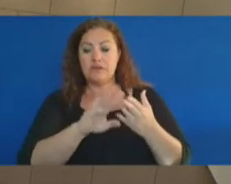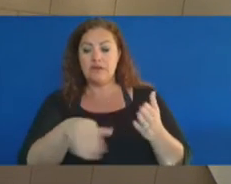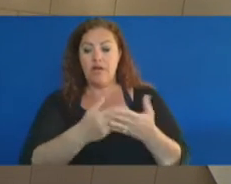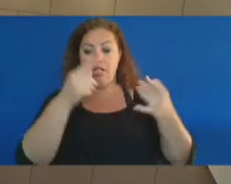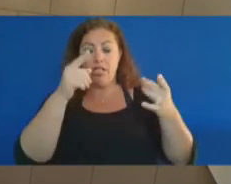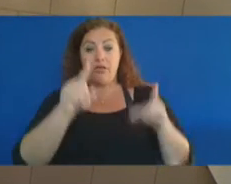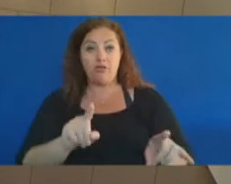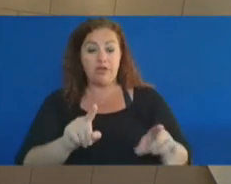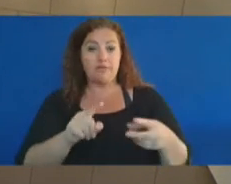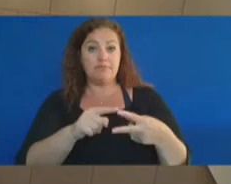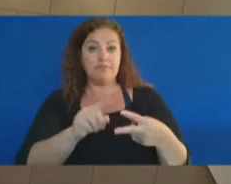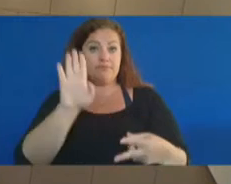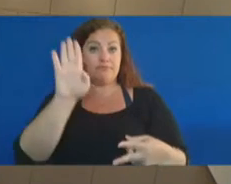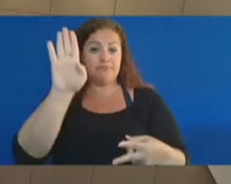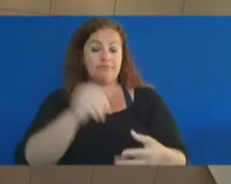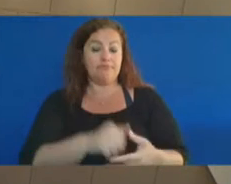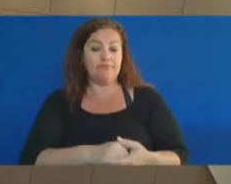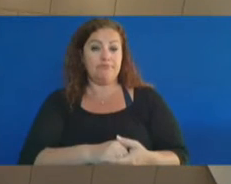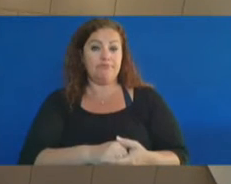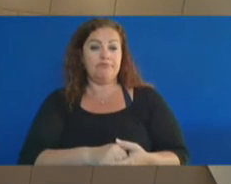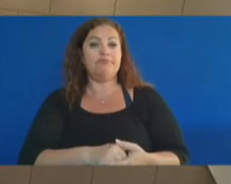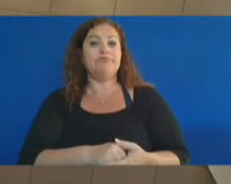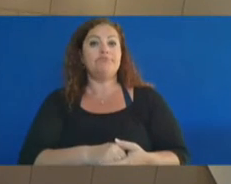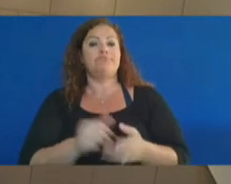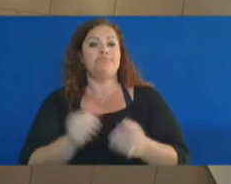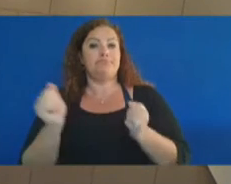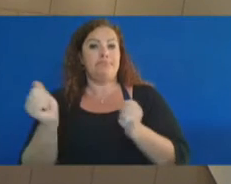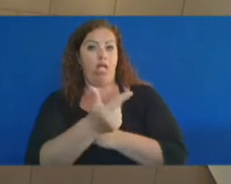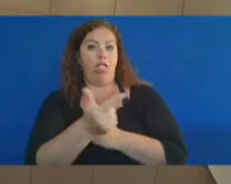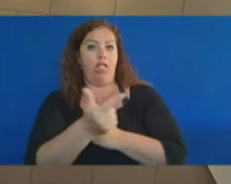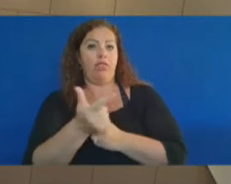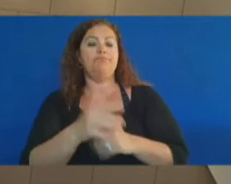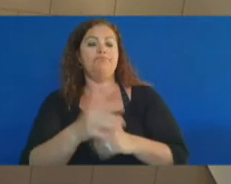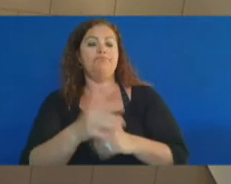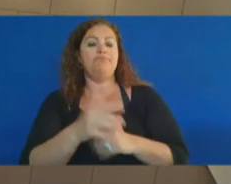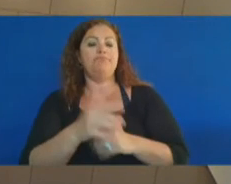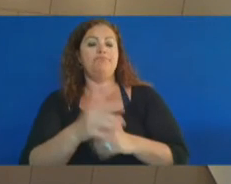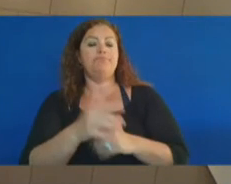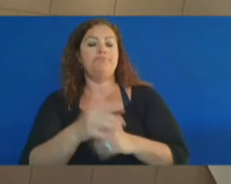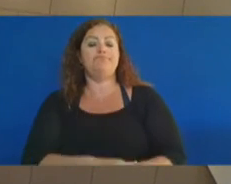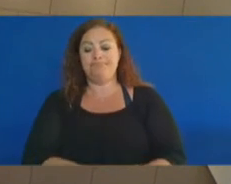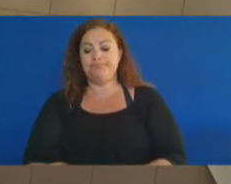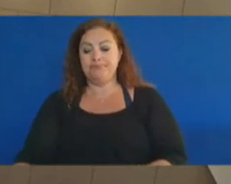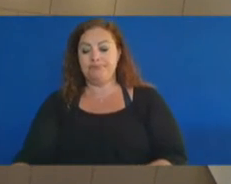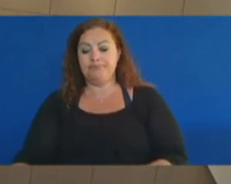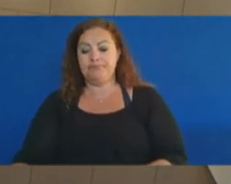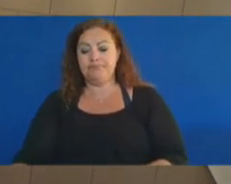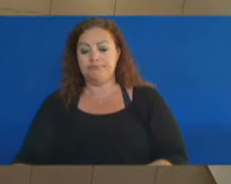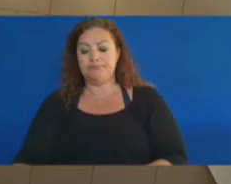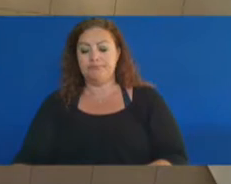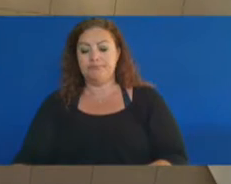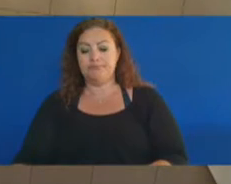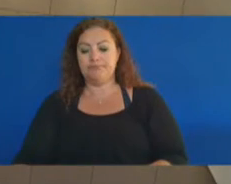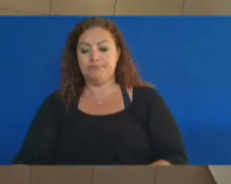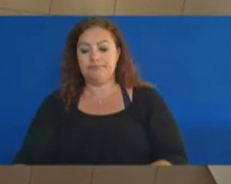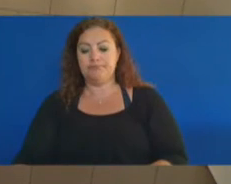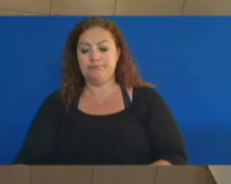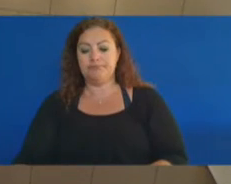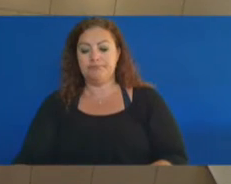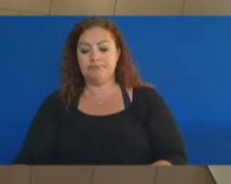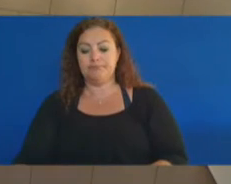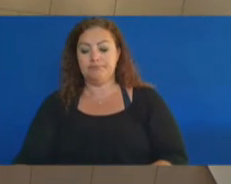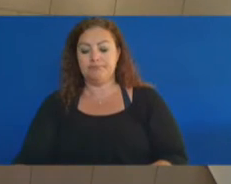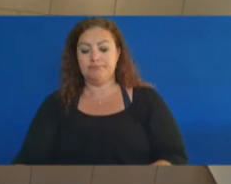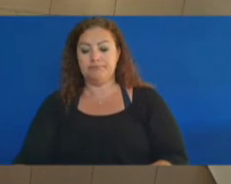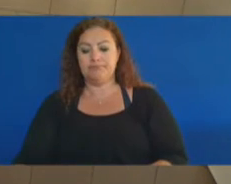hand all right and that is unanimous all right the next items are purred for the we are now going